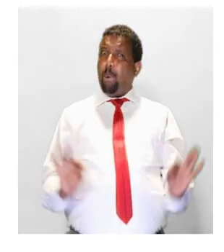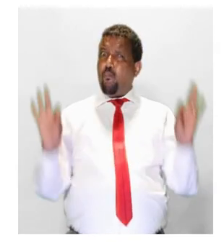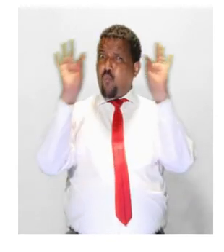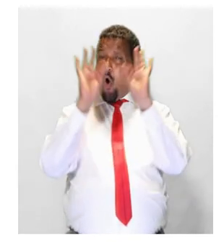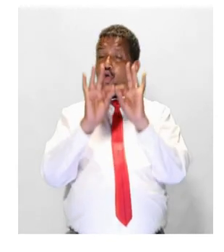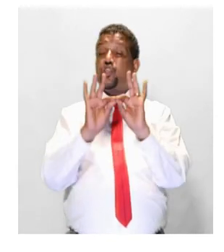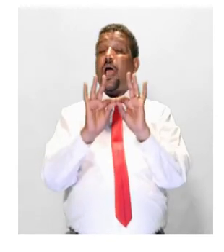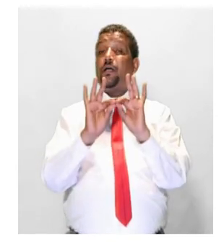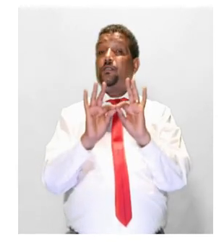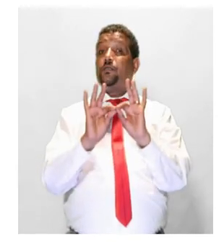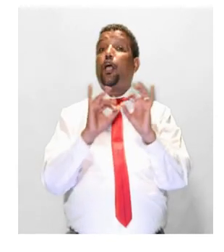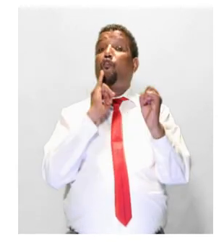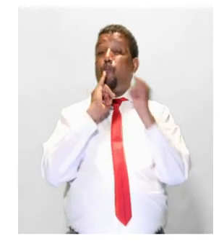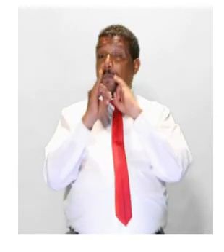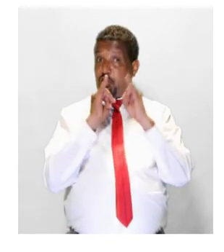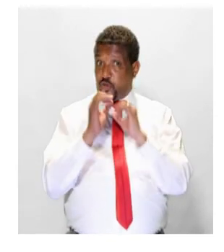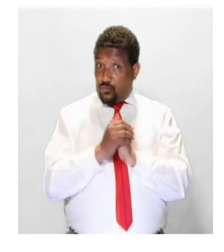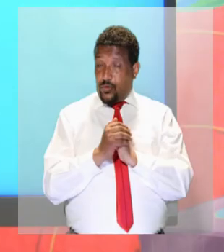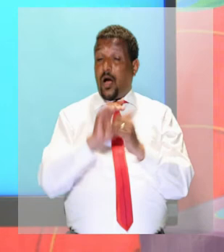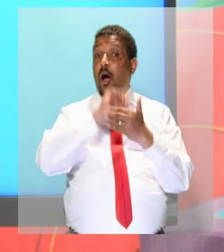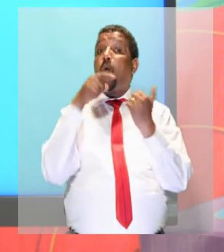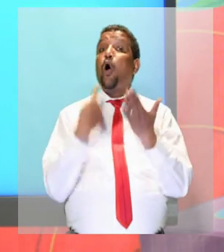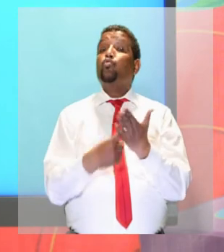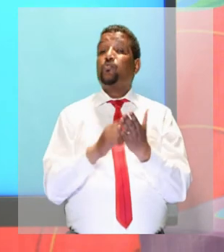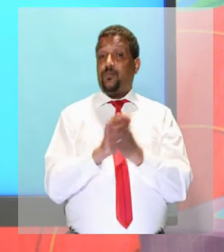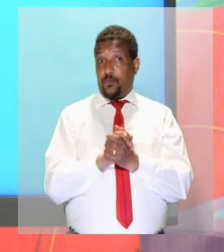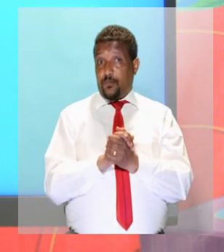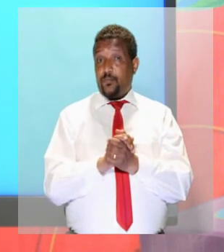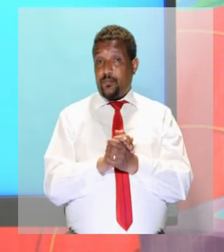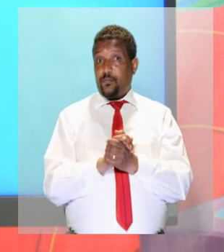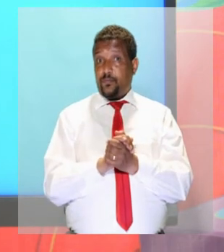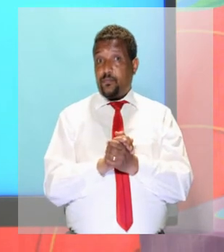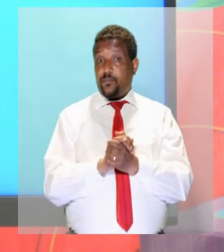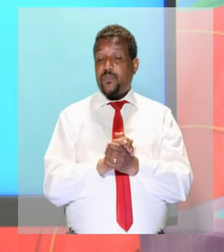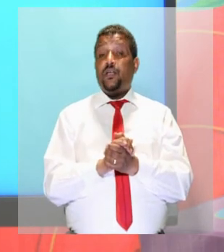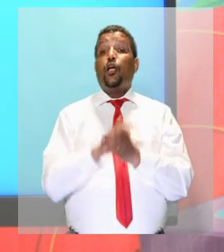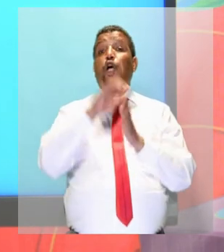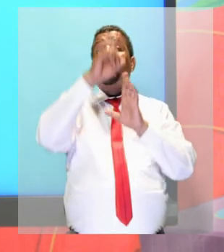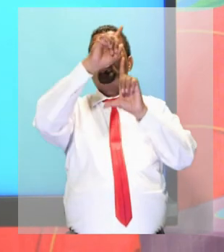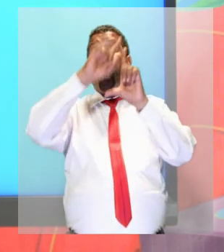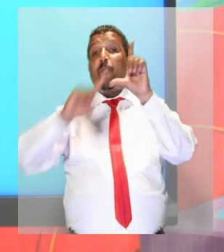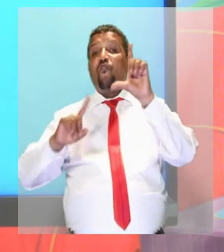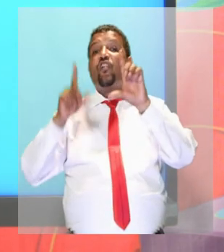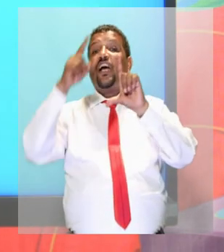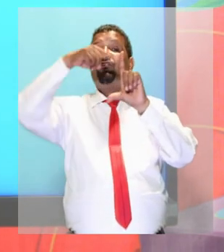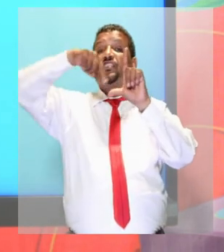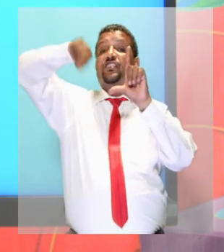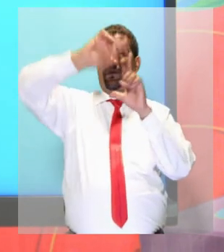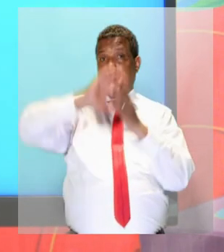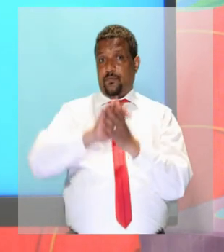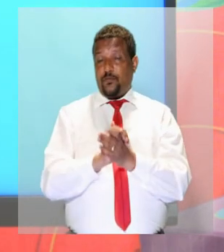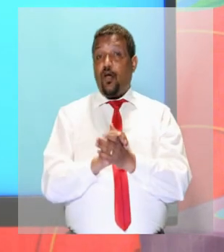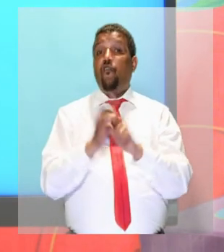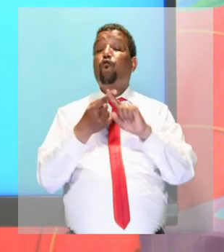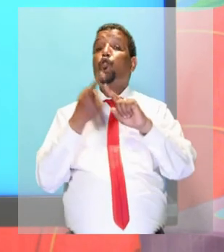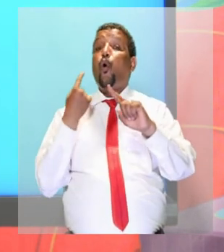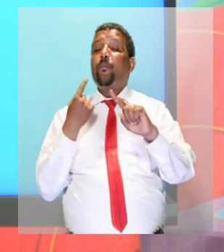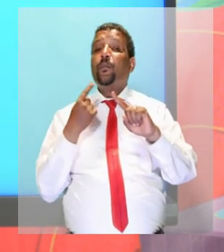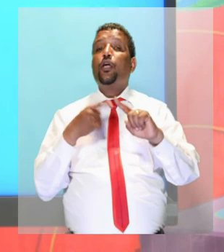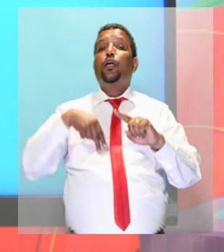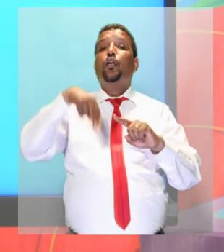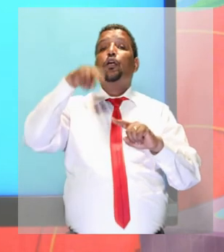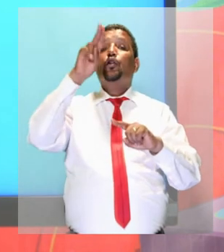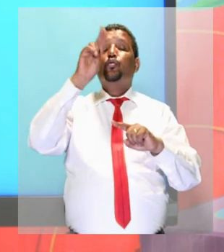Important information about the slope of a curve is, from